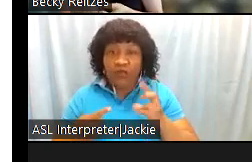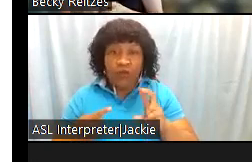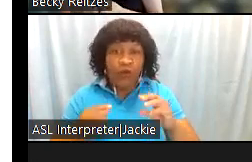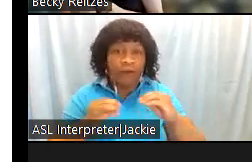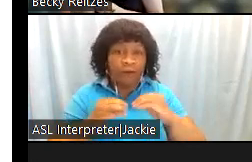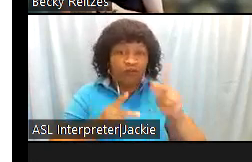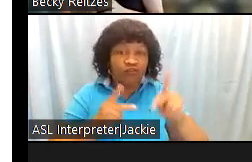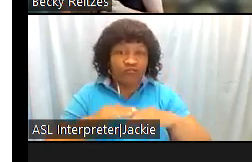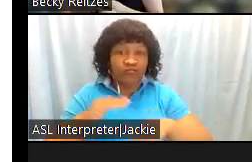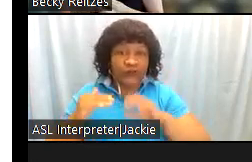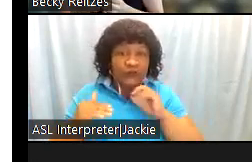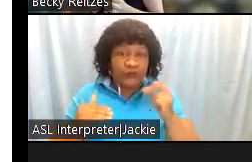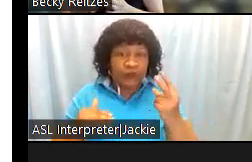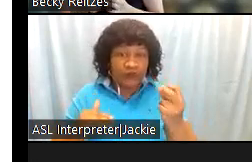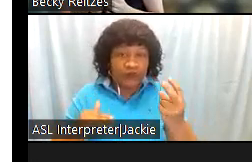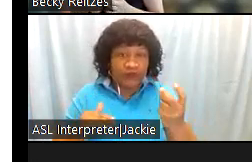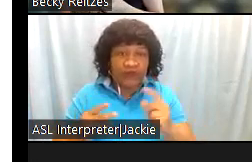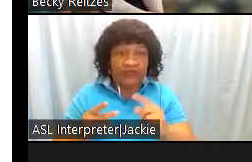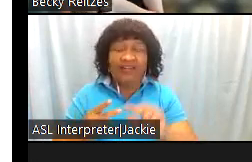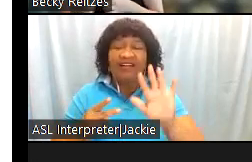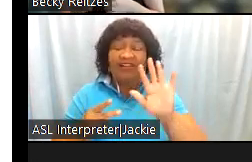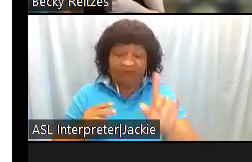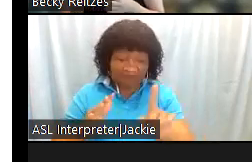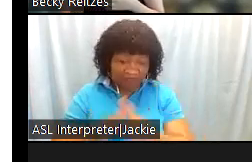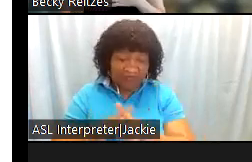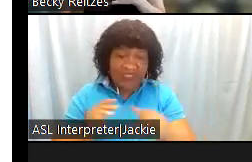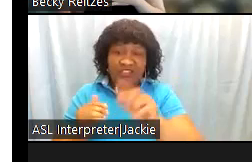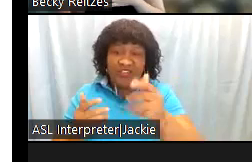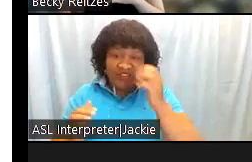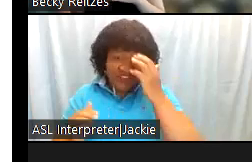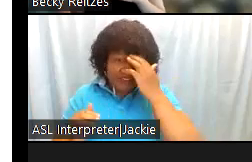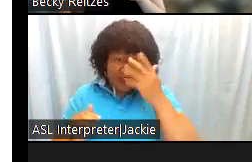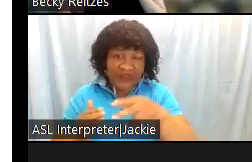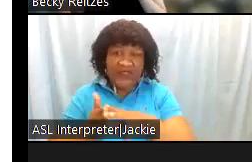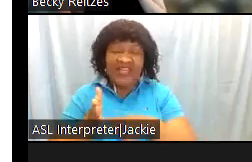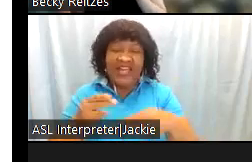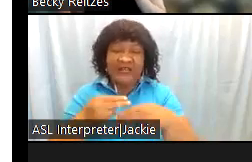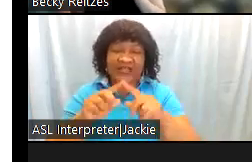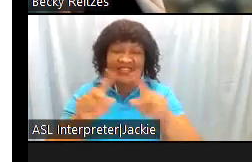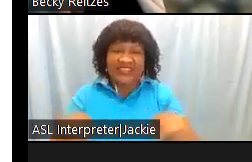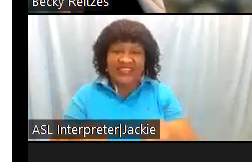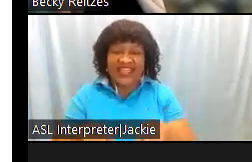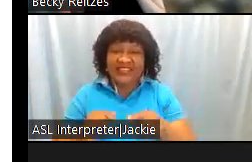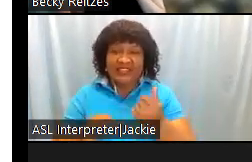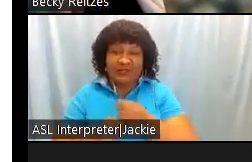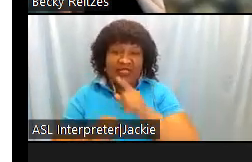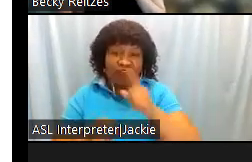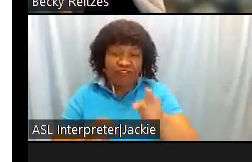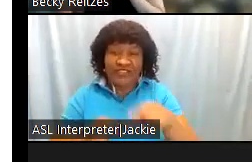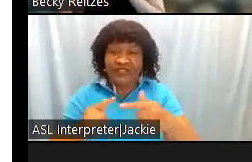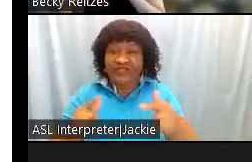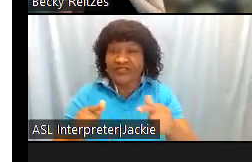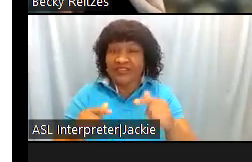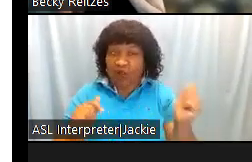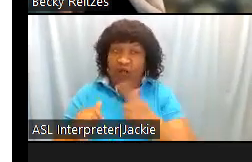12. Oh, just a reminder, you all know that I read slides when I want to make sure that the interpreters